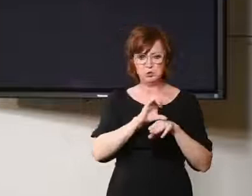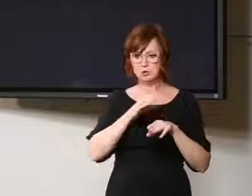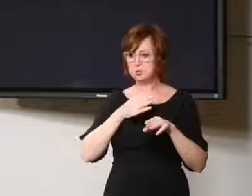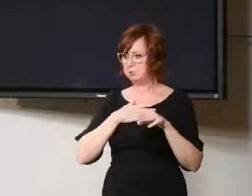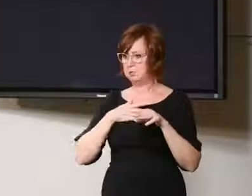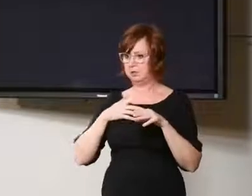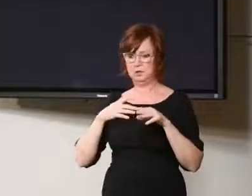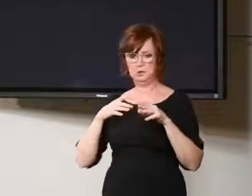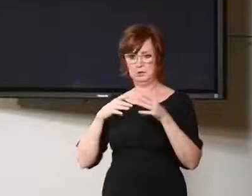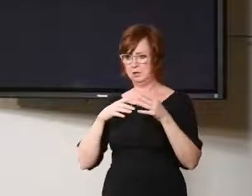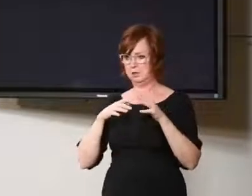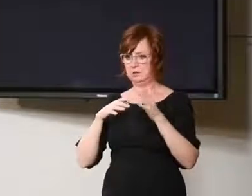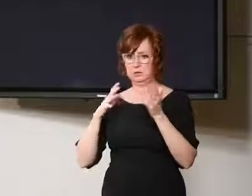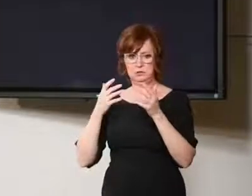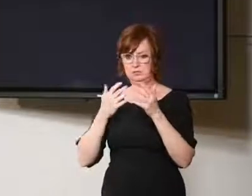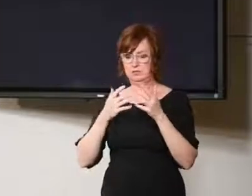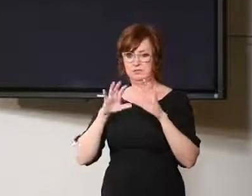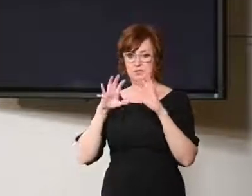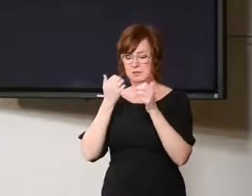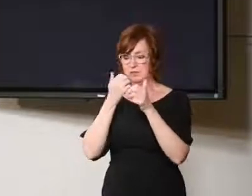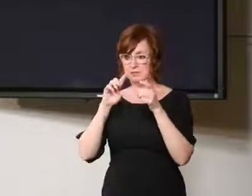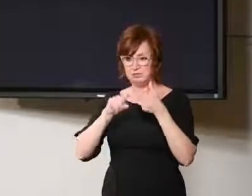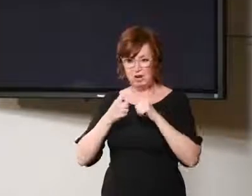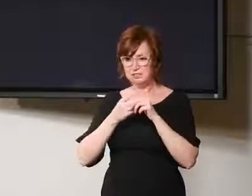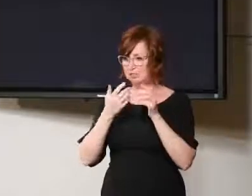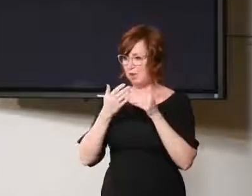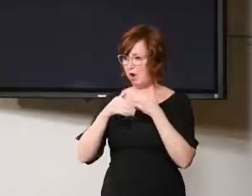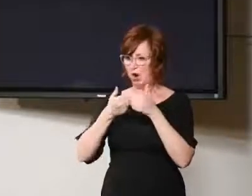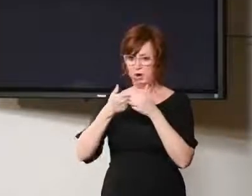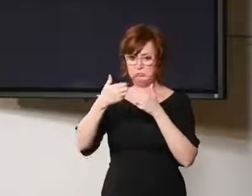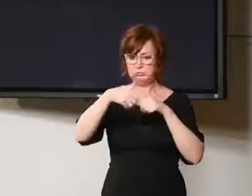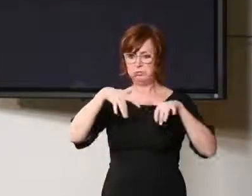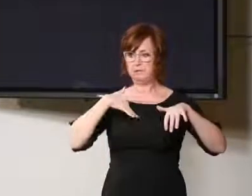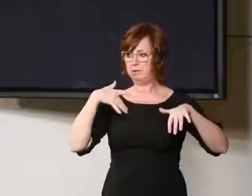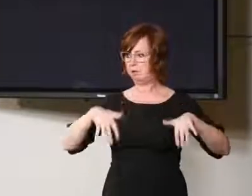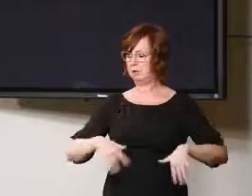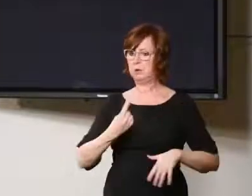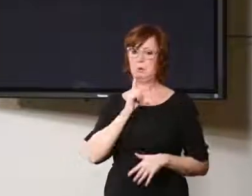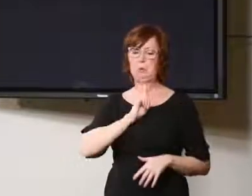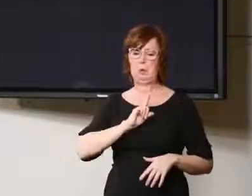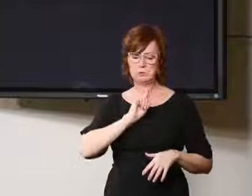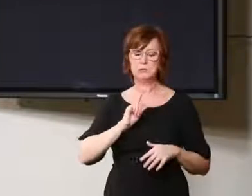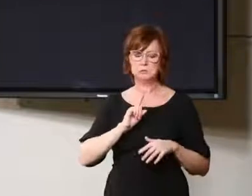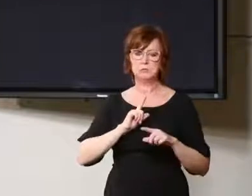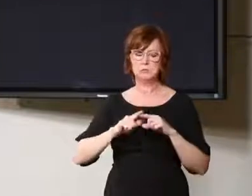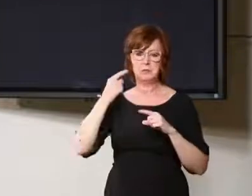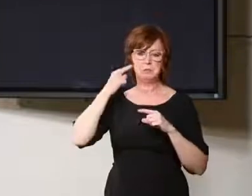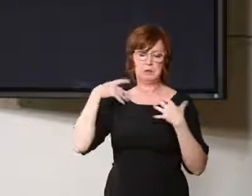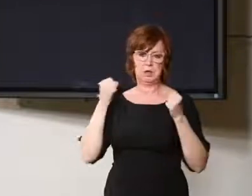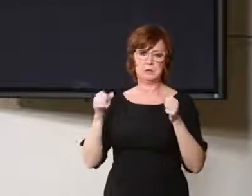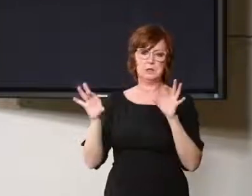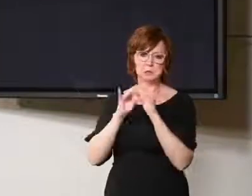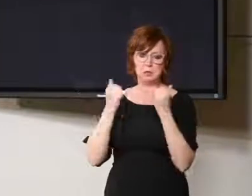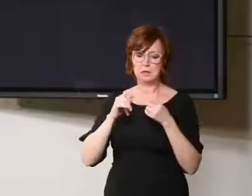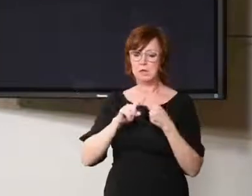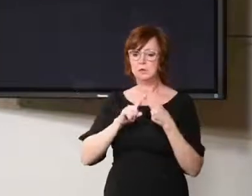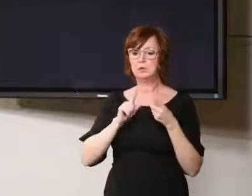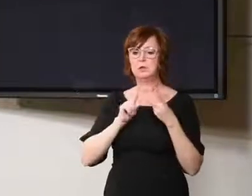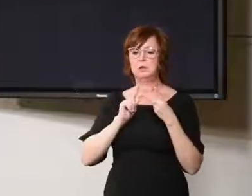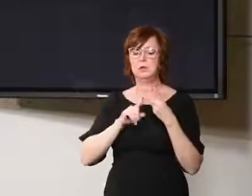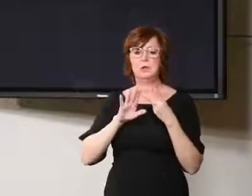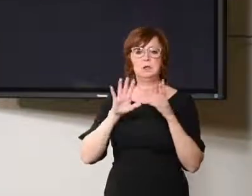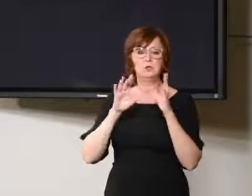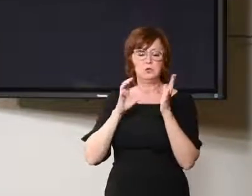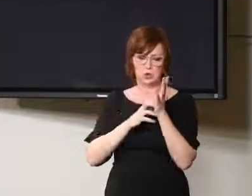and your nurse practitioners remain available to you. 811 has 24/7 access to supports, including mental